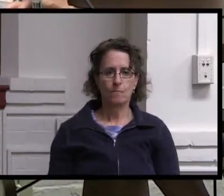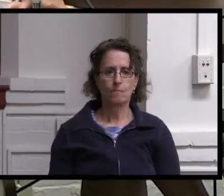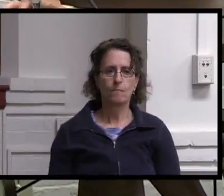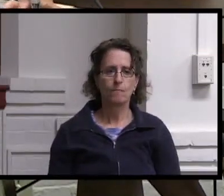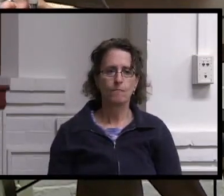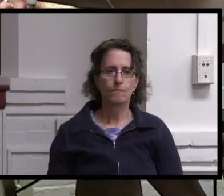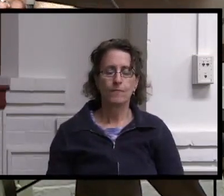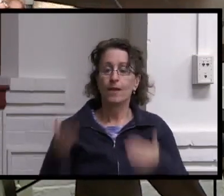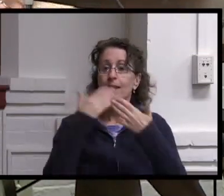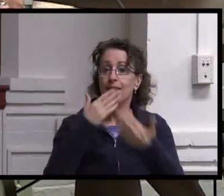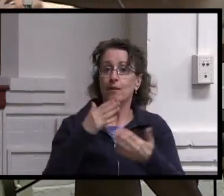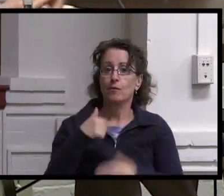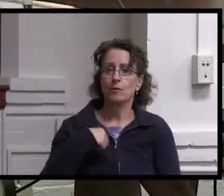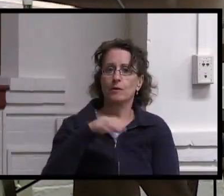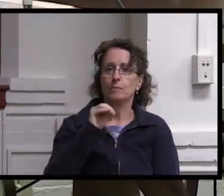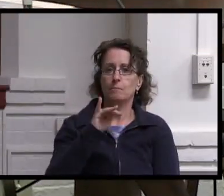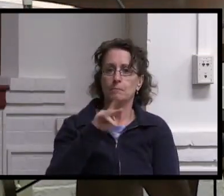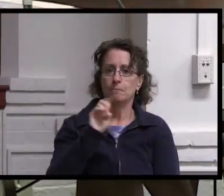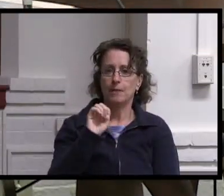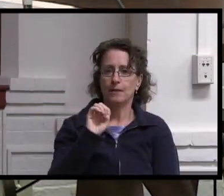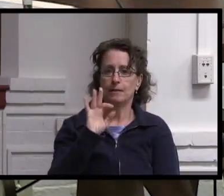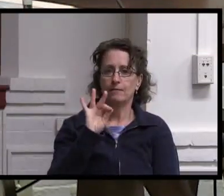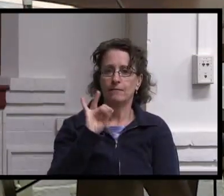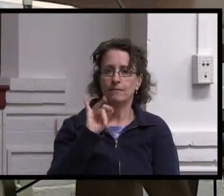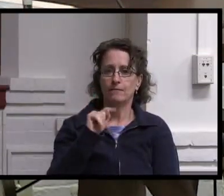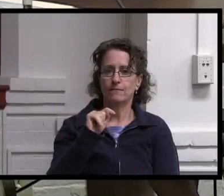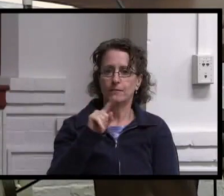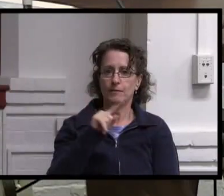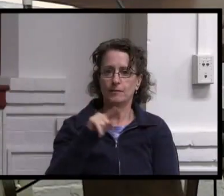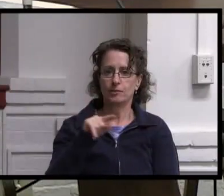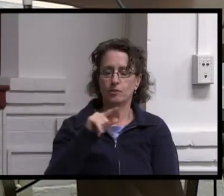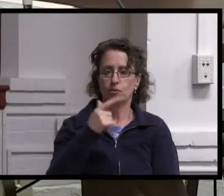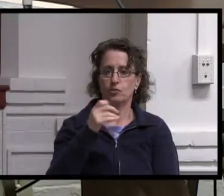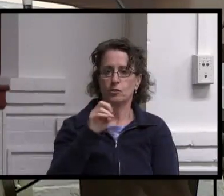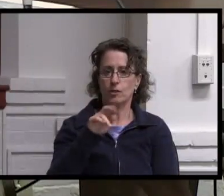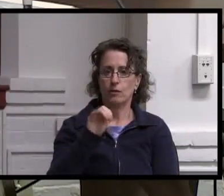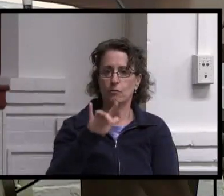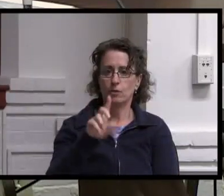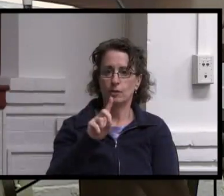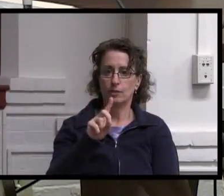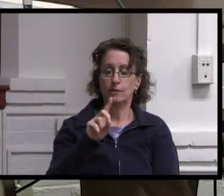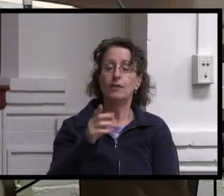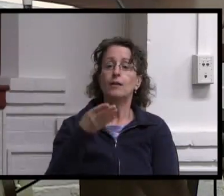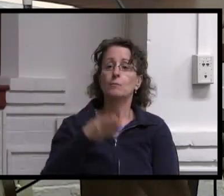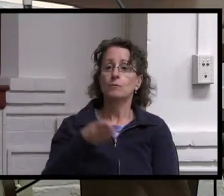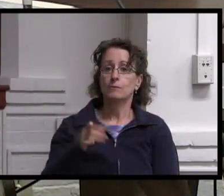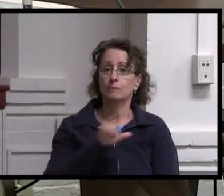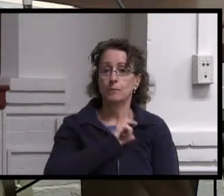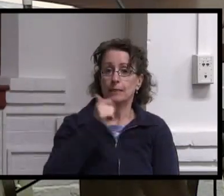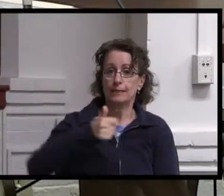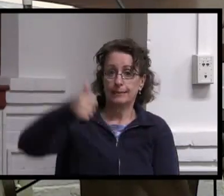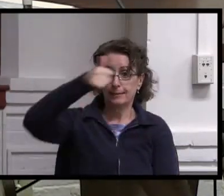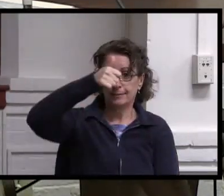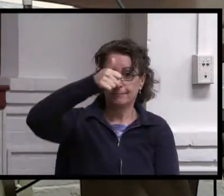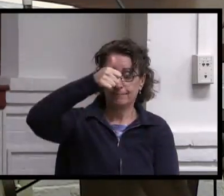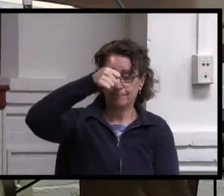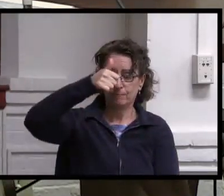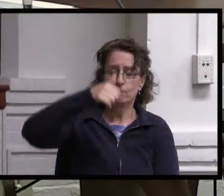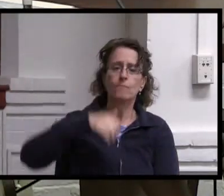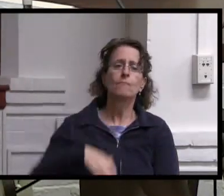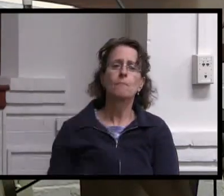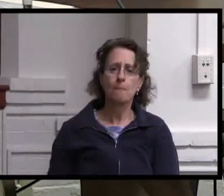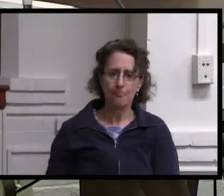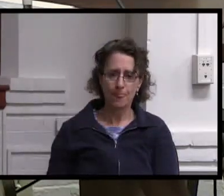Thanks. Mike Fitzgerald, the Brattleboro Police Chief, and like Tim, I wrote some notes down because as